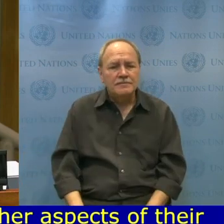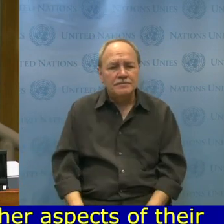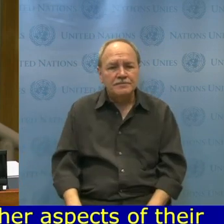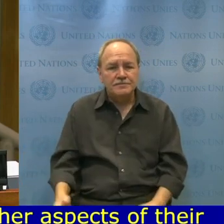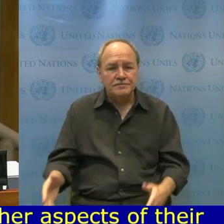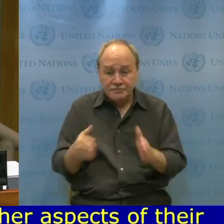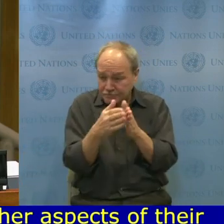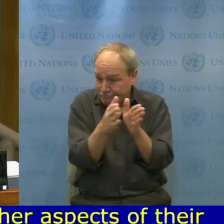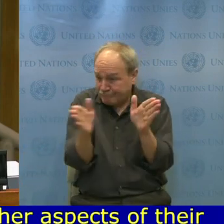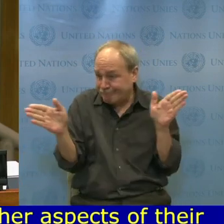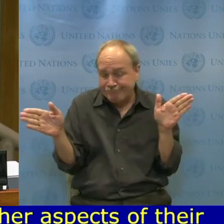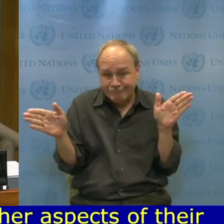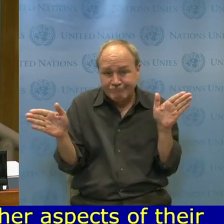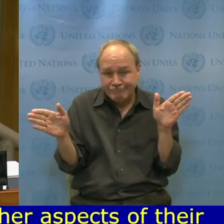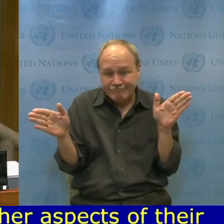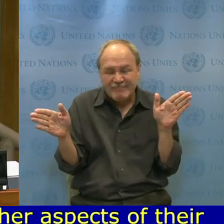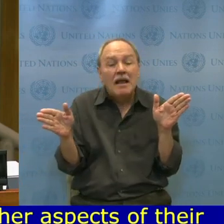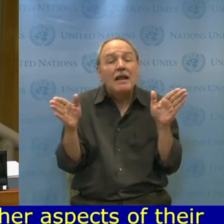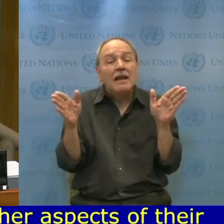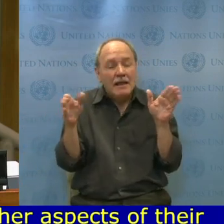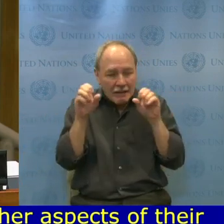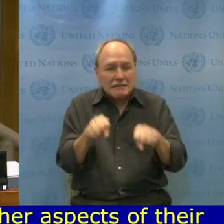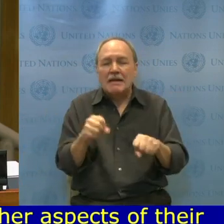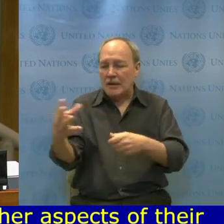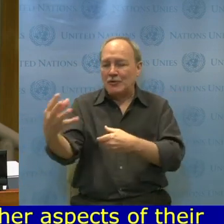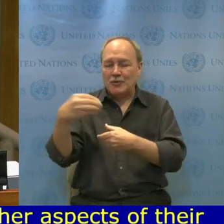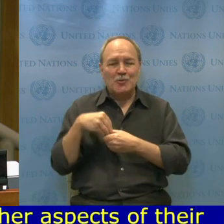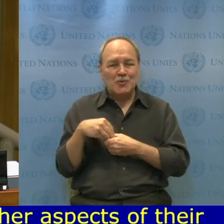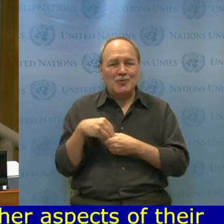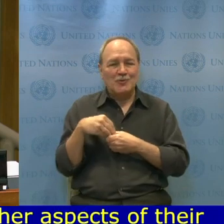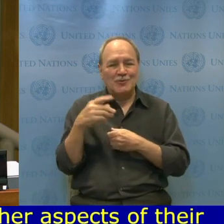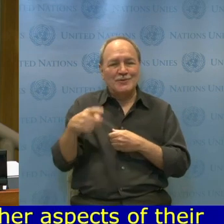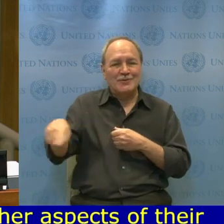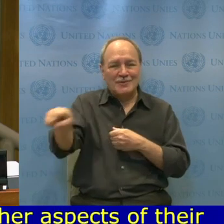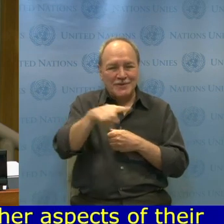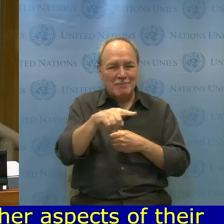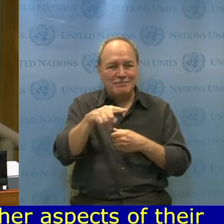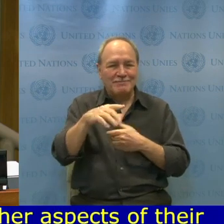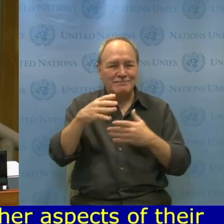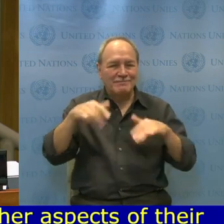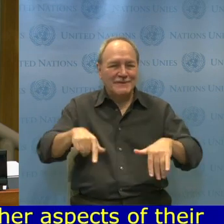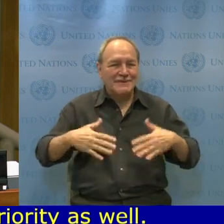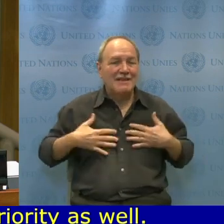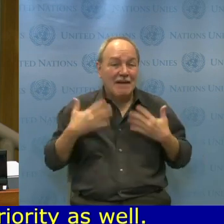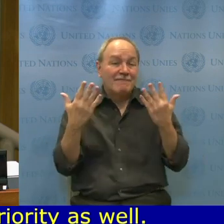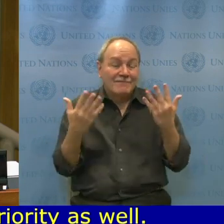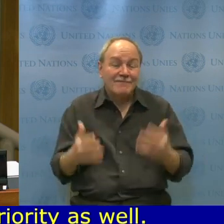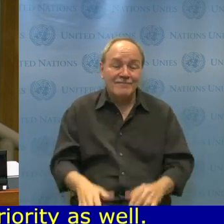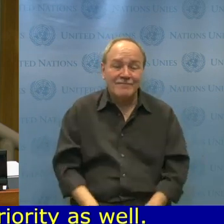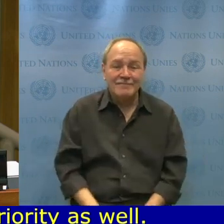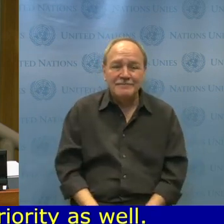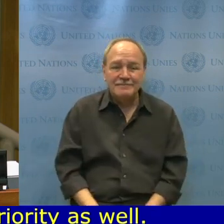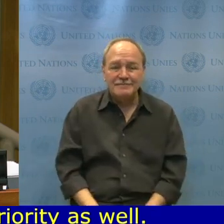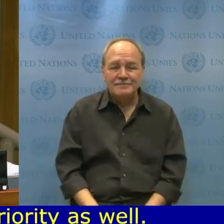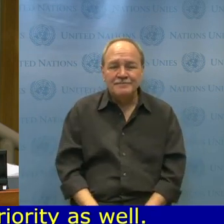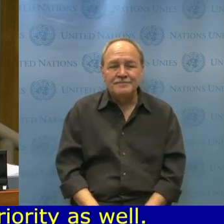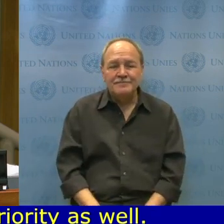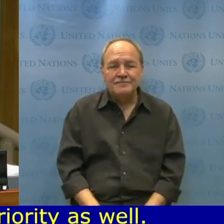there is no inclusion of person with psychosocial disability in public life. So this is my comment.